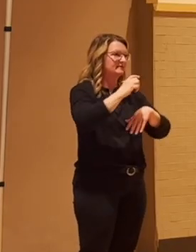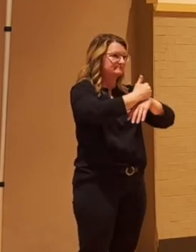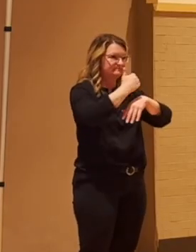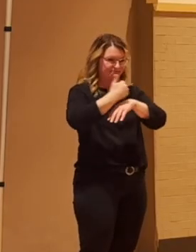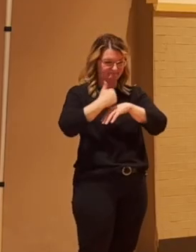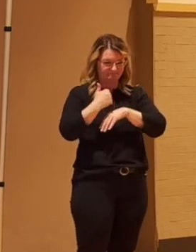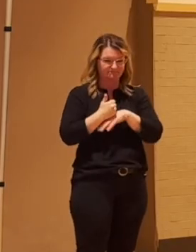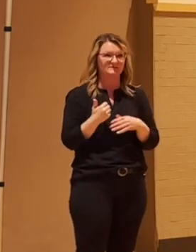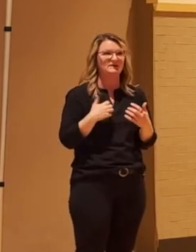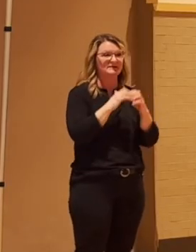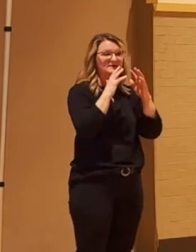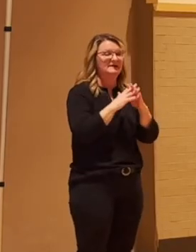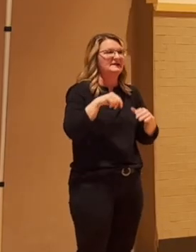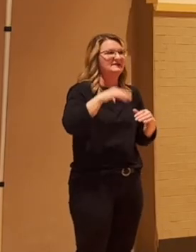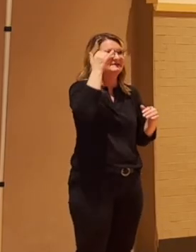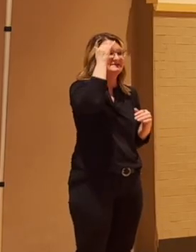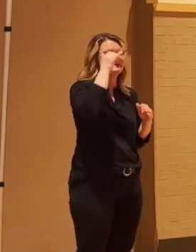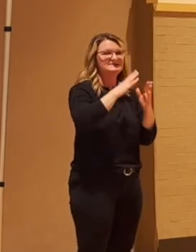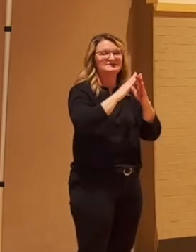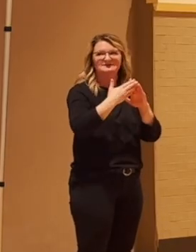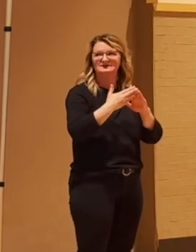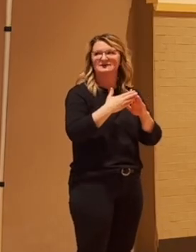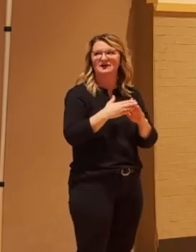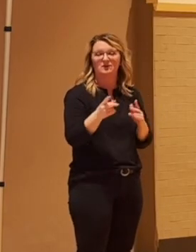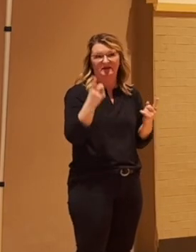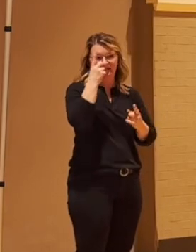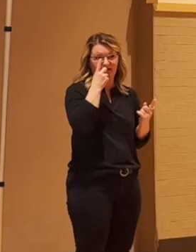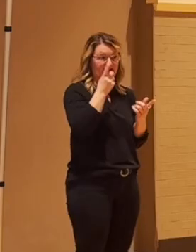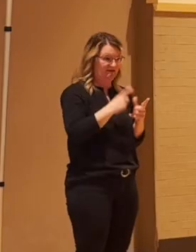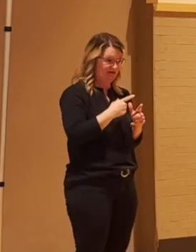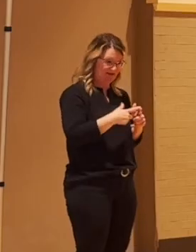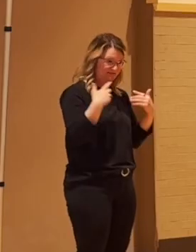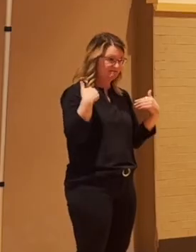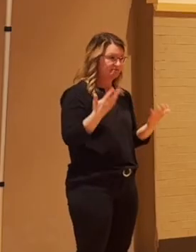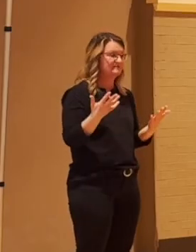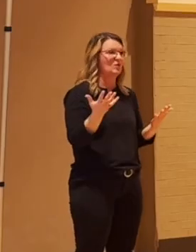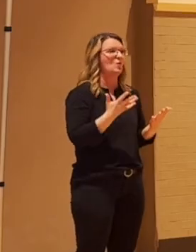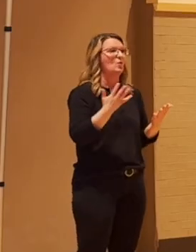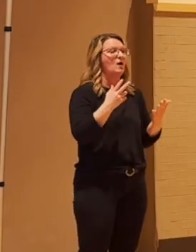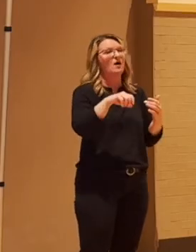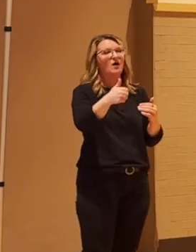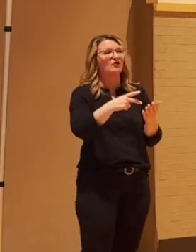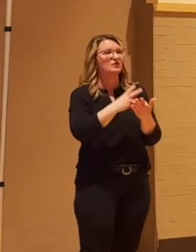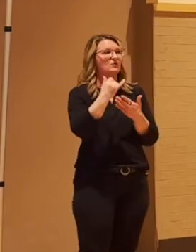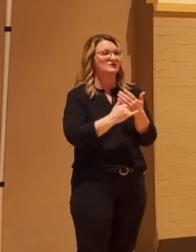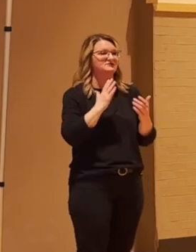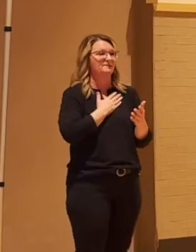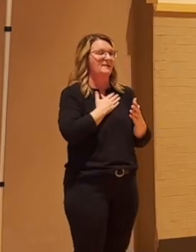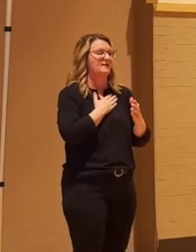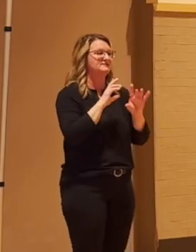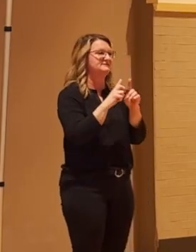to implement in the city, and you may be asking yourself, then what are the projects in my specific